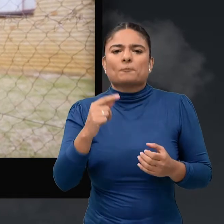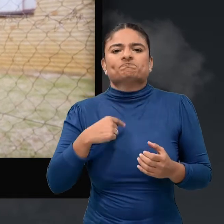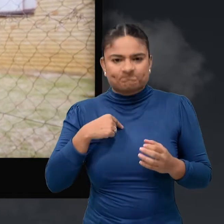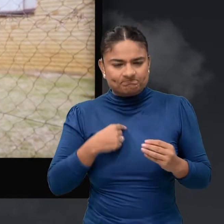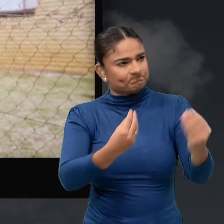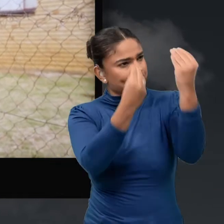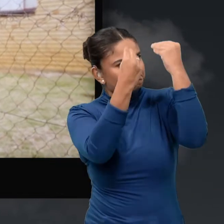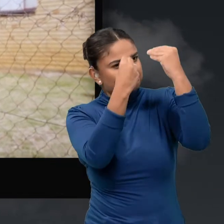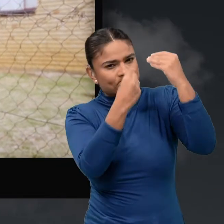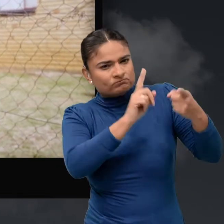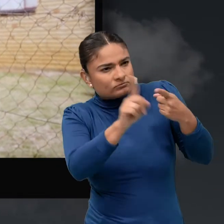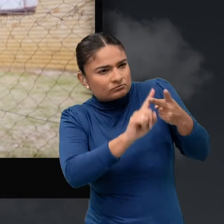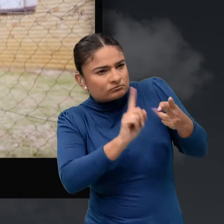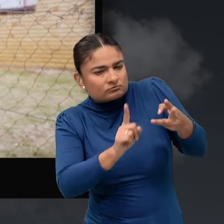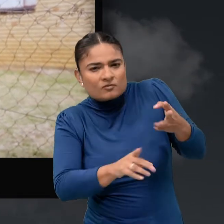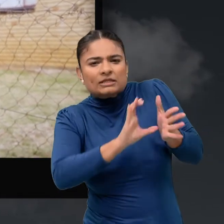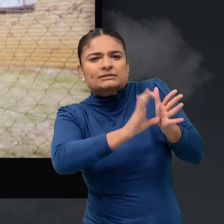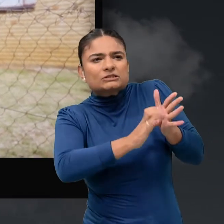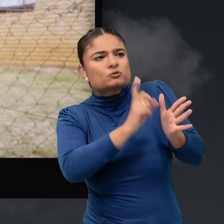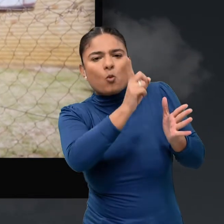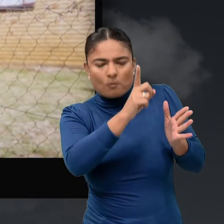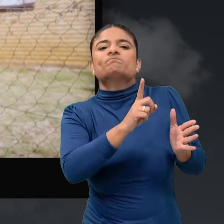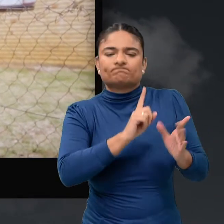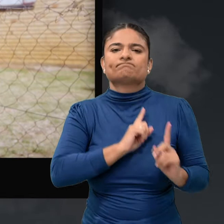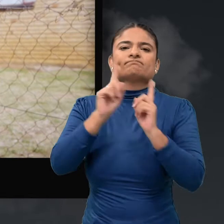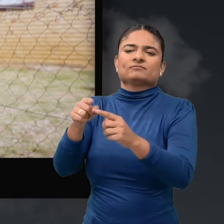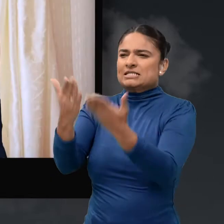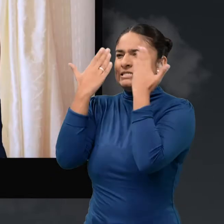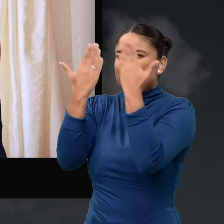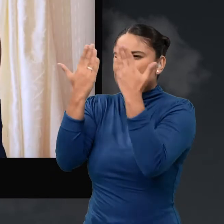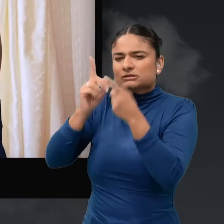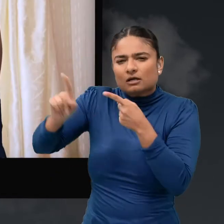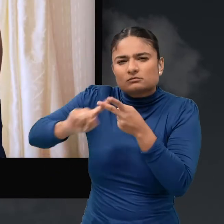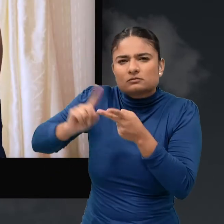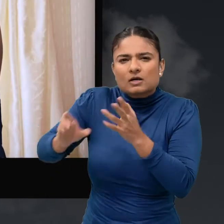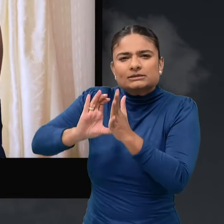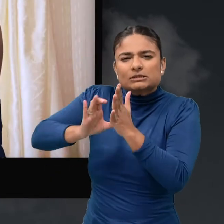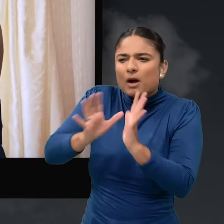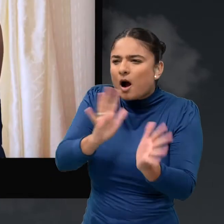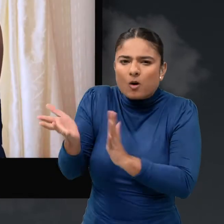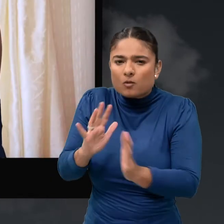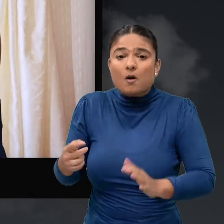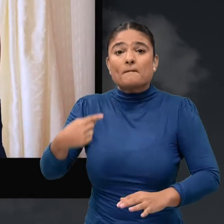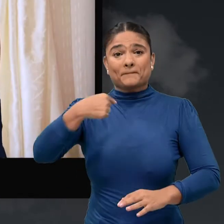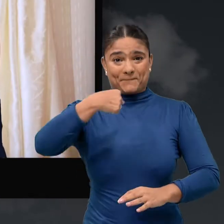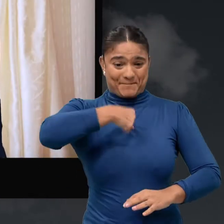made me want to get formal training on disability, which is what I did, so that I don't speak from a